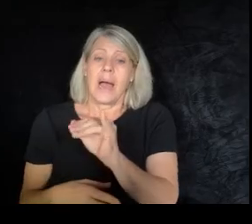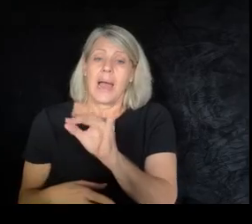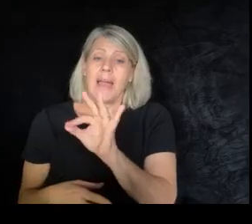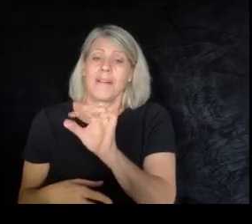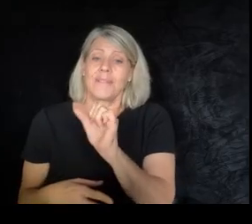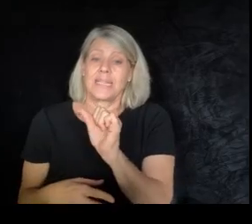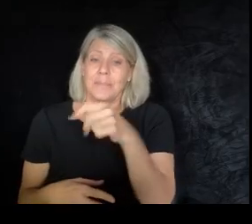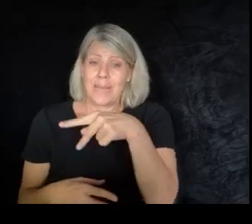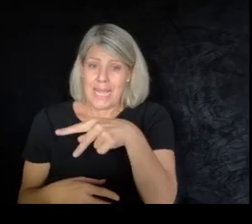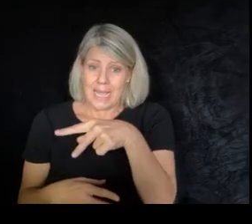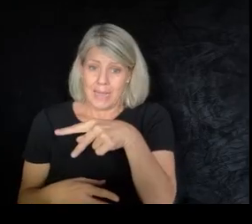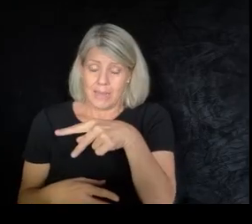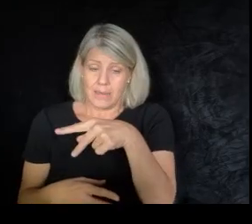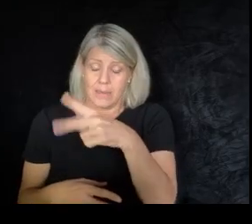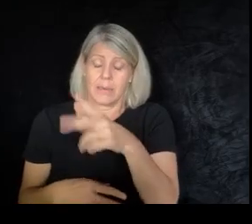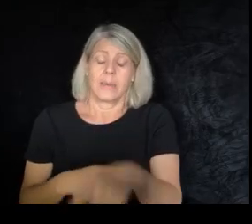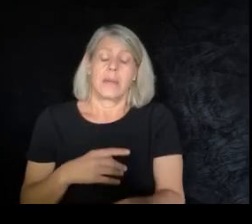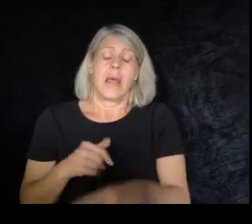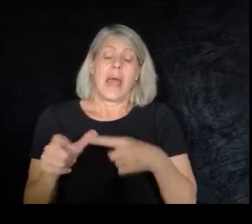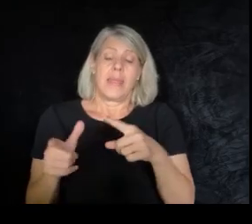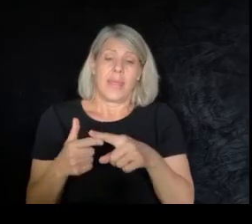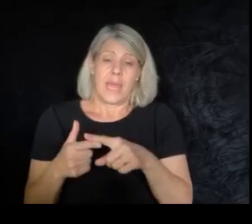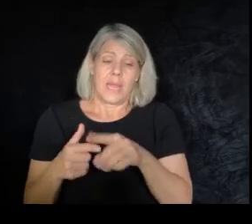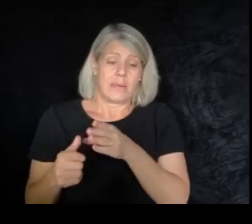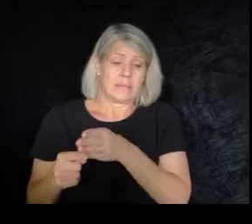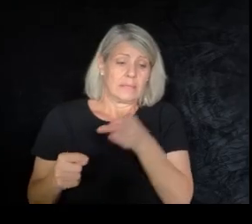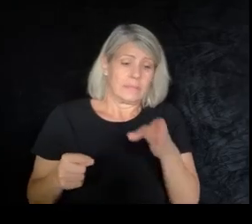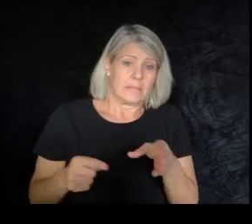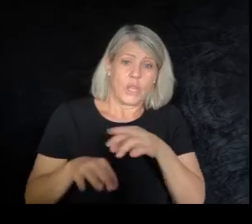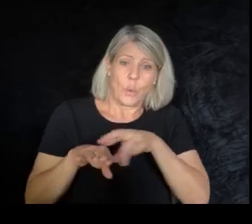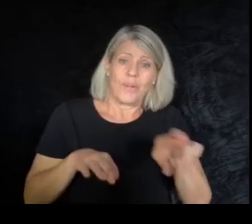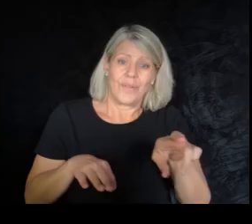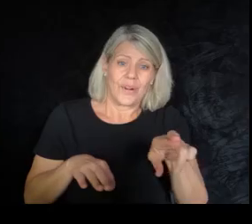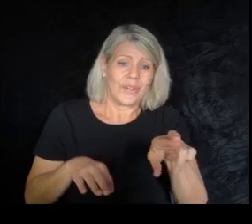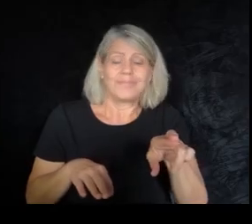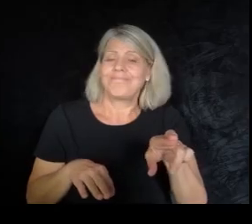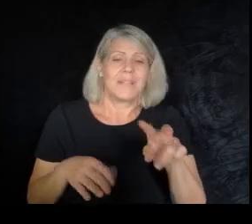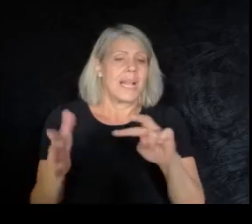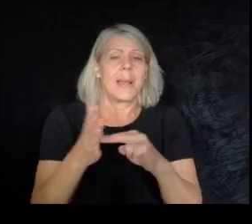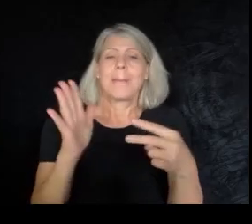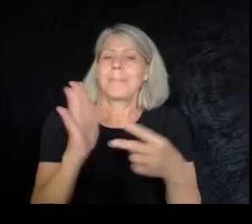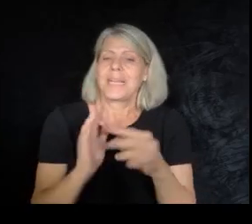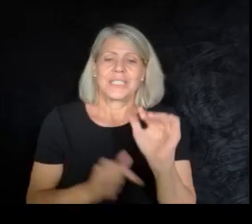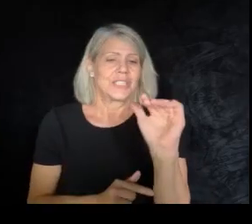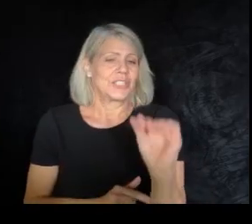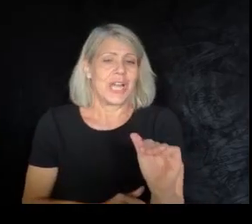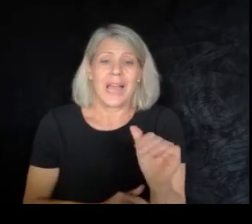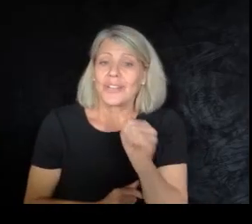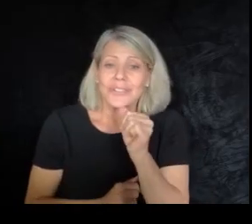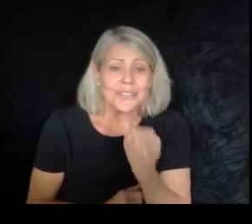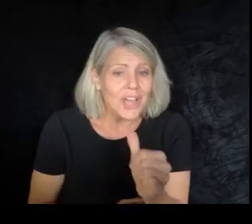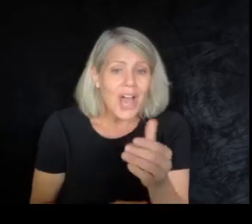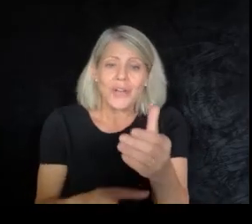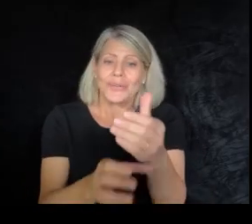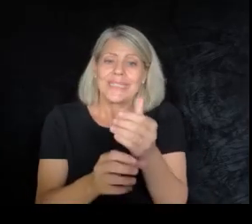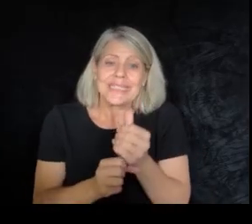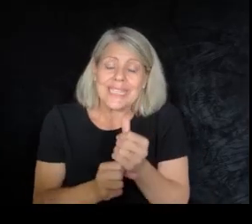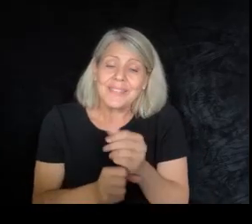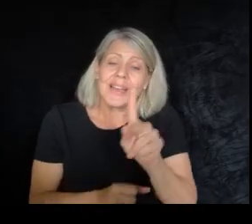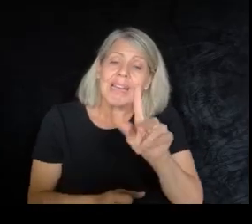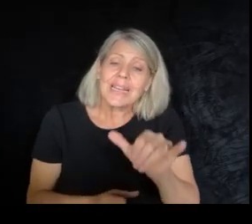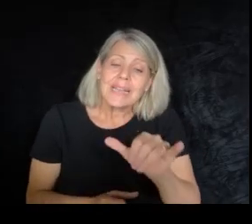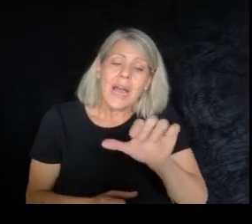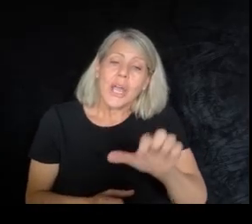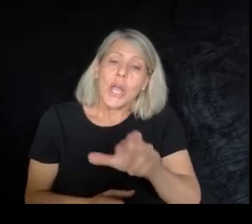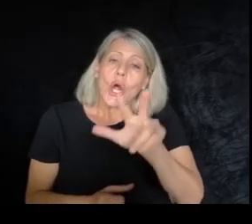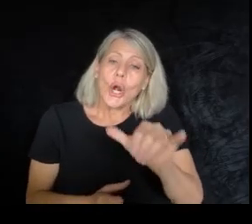IFSP and referral, the child would no longer be receiving Kentucky Early